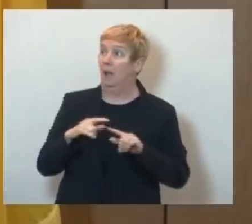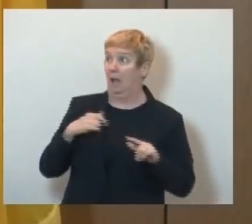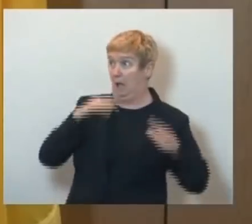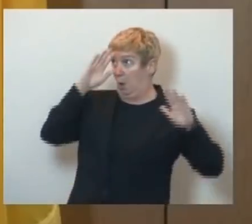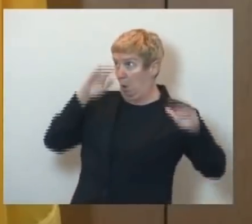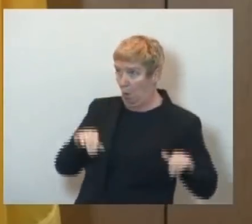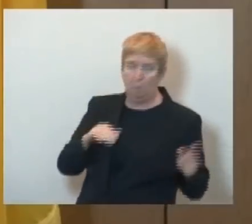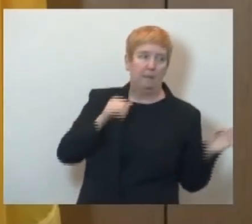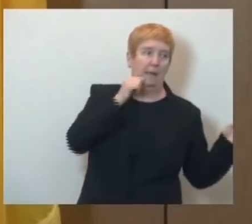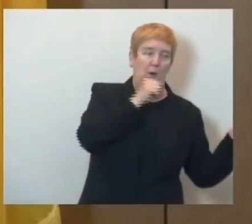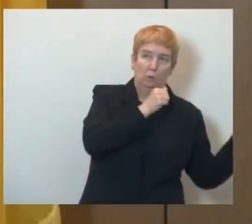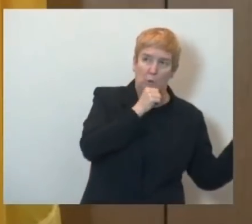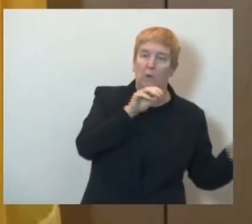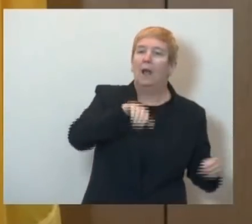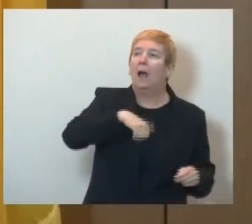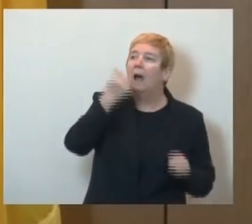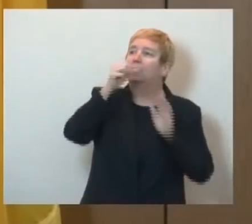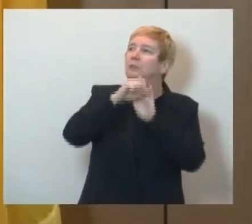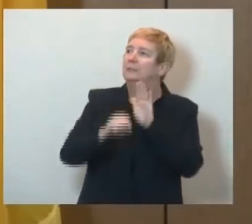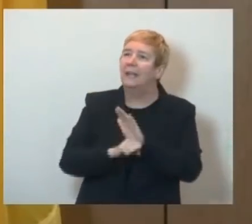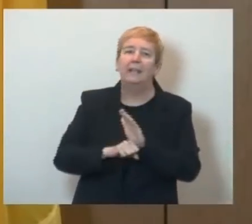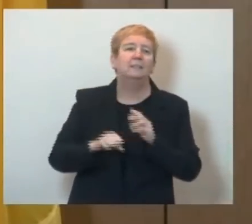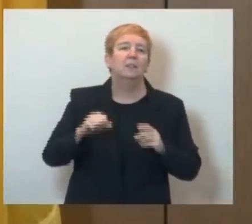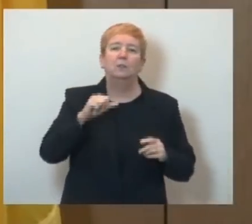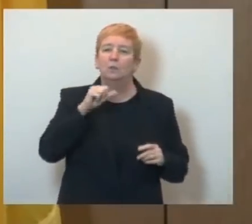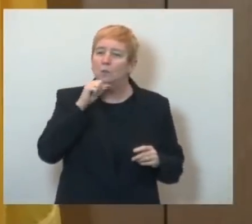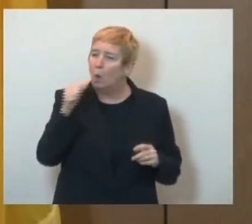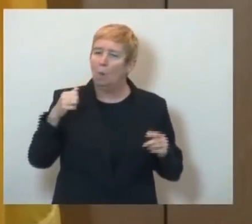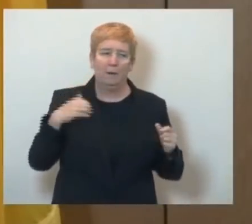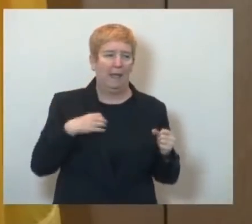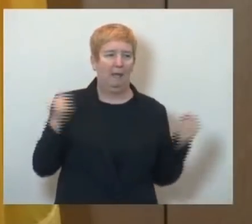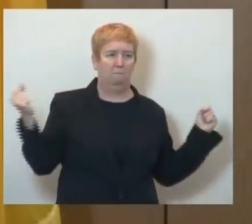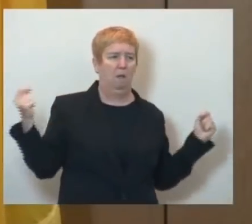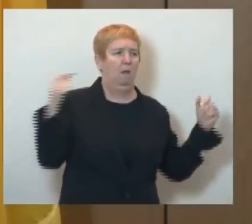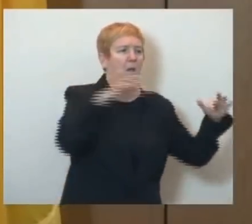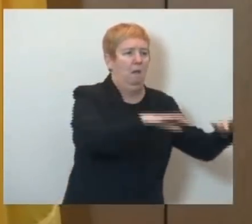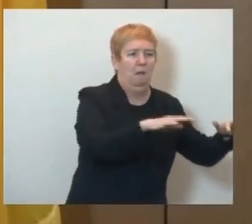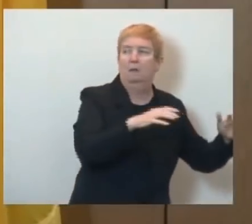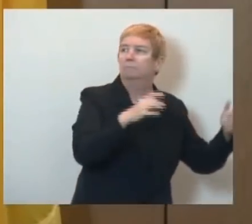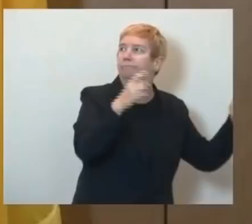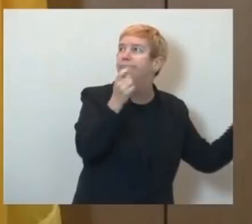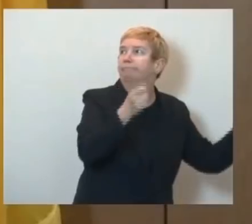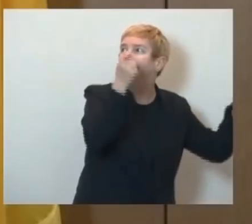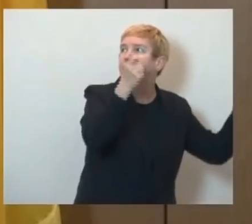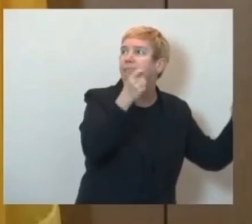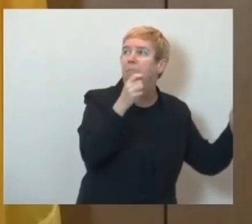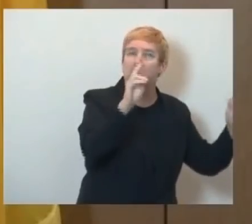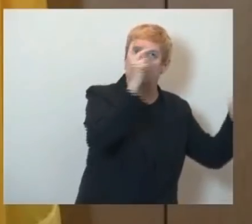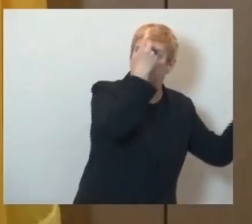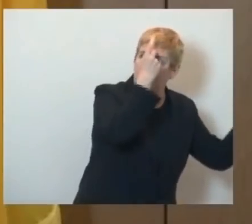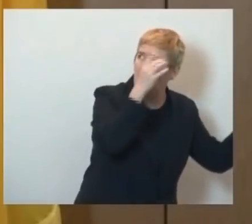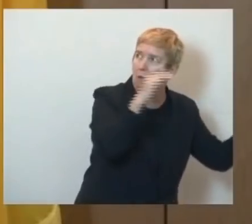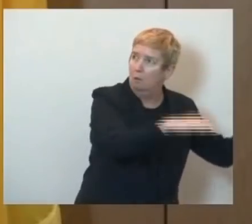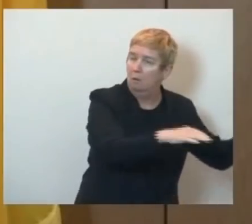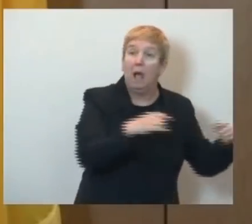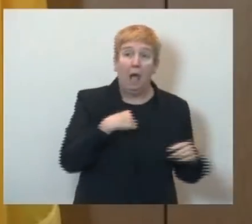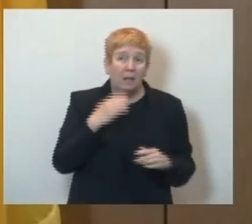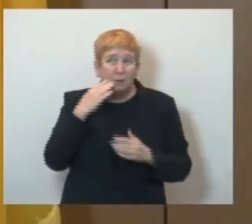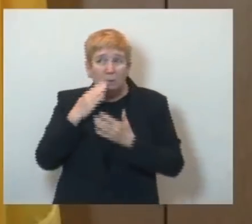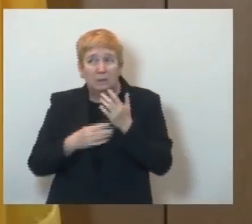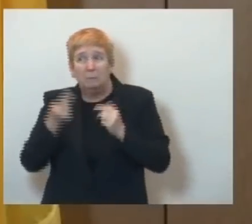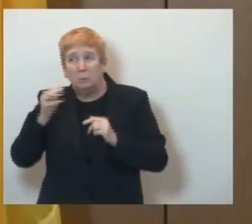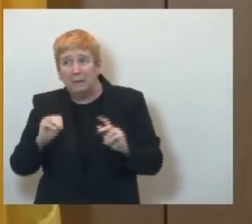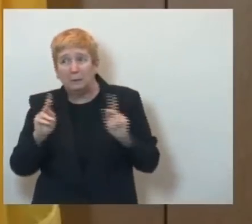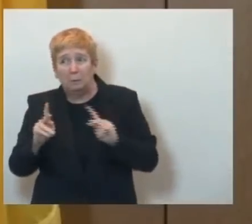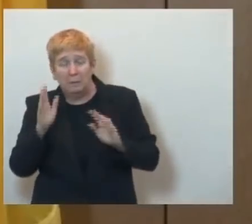and other states don't engage in those mass gatherings. I can tell you that there are New Mexicans who may want to go, and